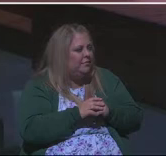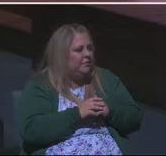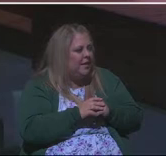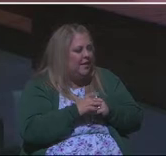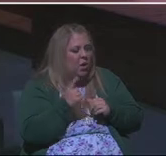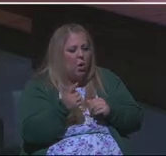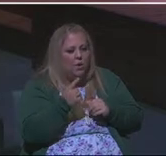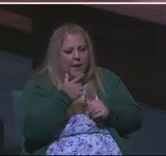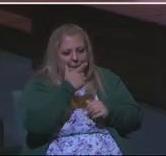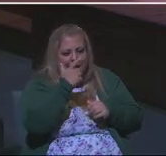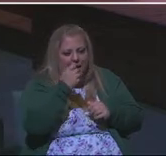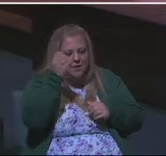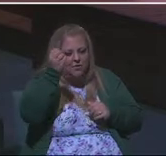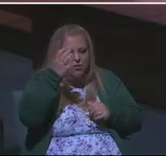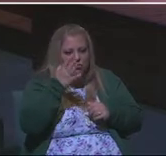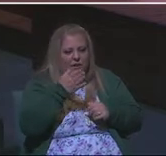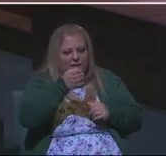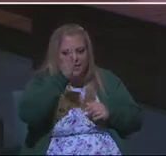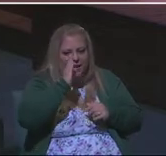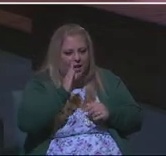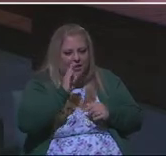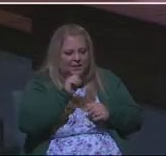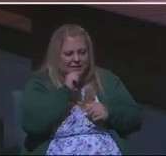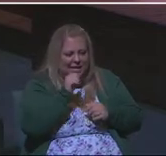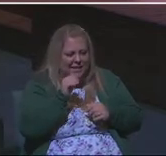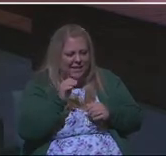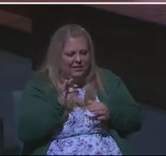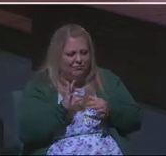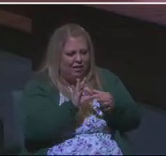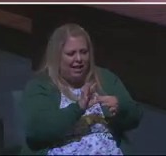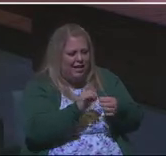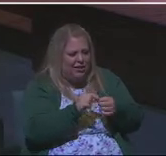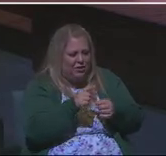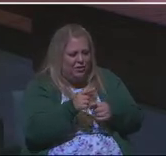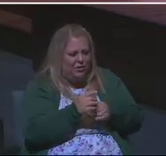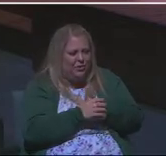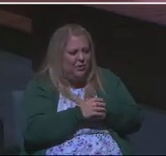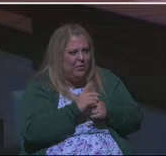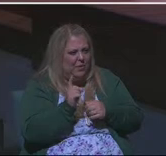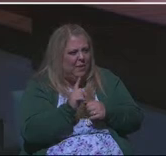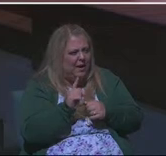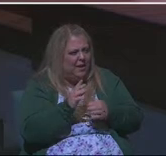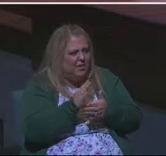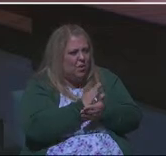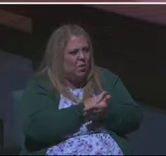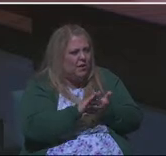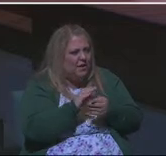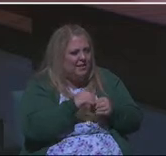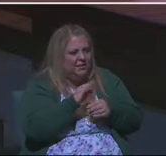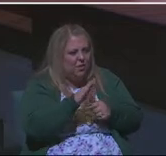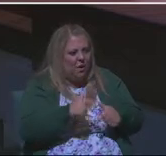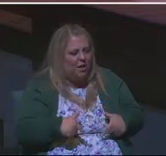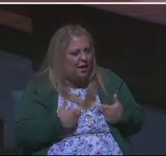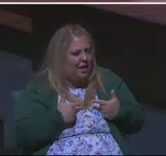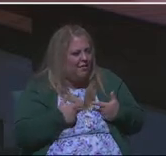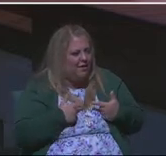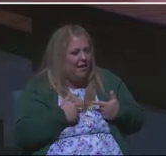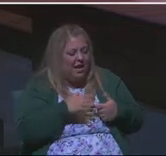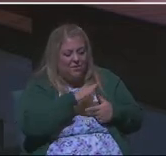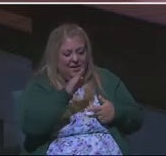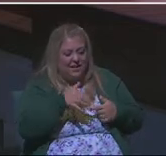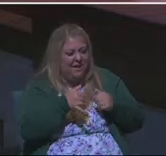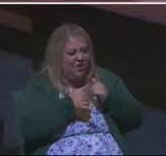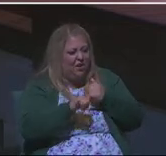because of the grace of God. It has nothing to do with you. Because, where is holiness in your life? I would never cuss from the pulpit. Actually, I wouldn't